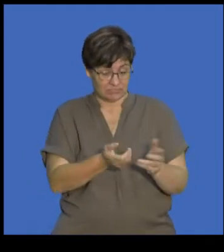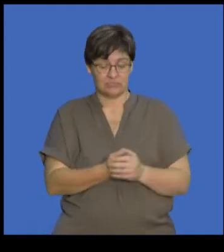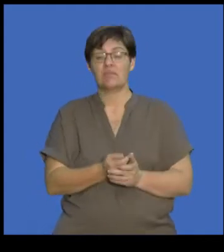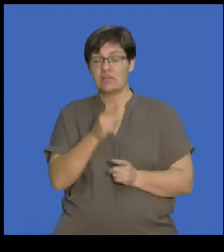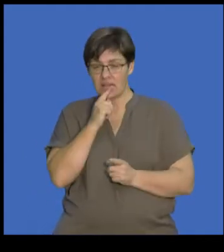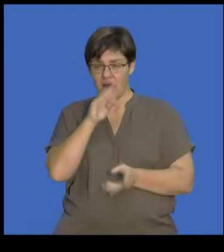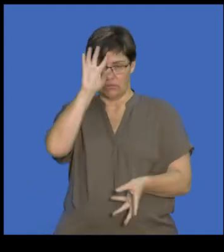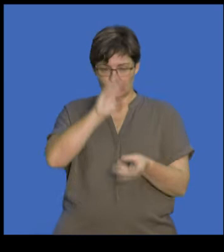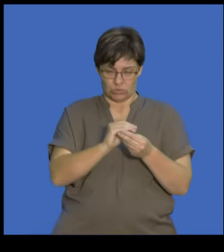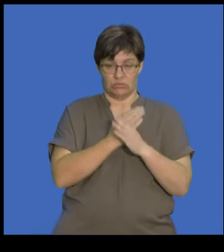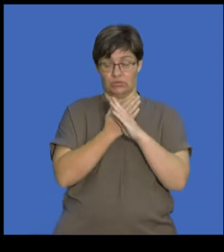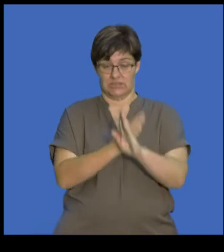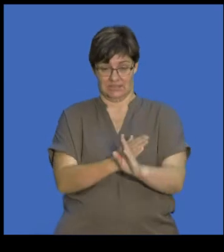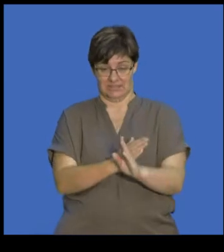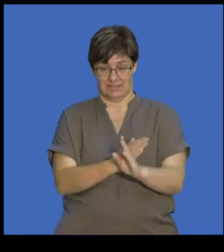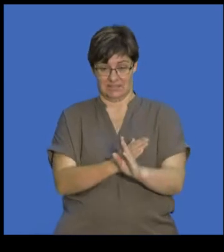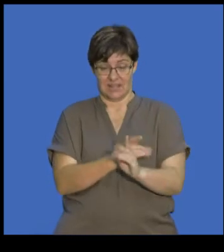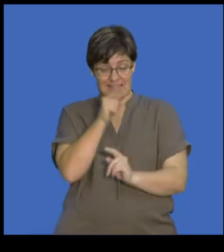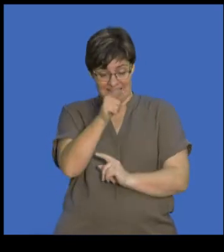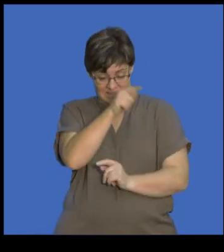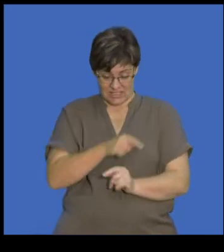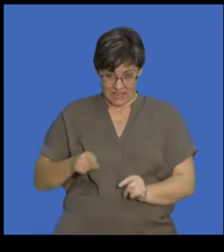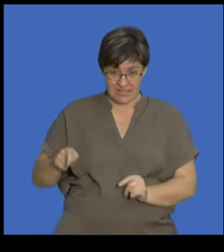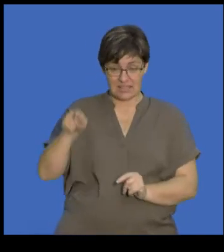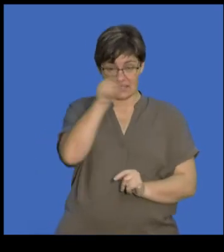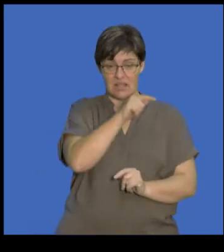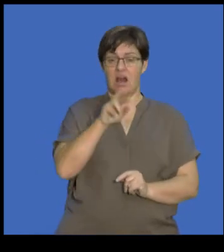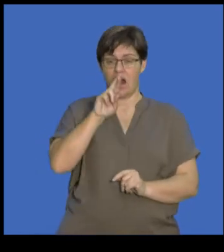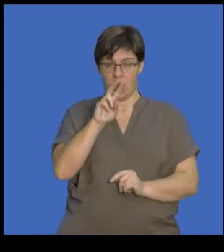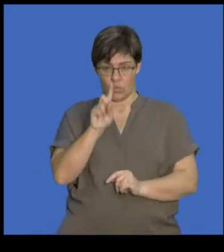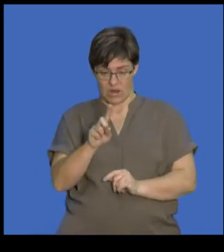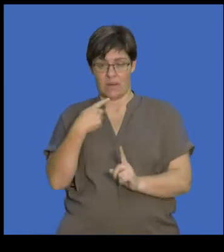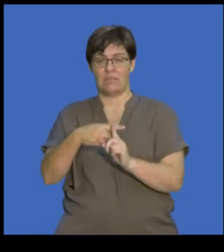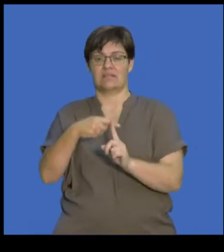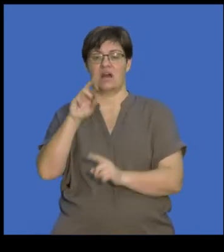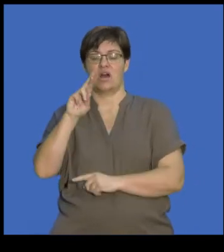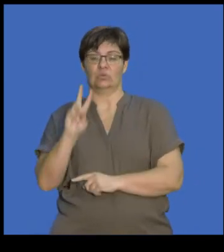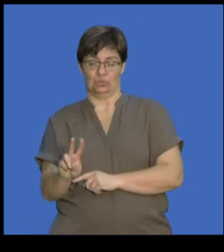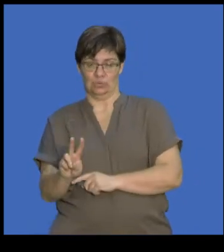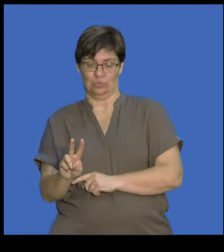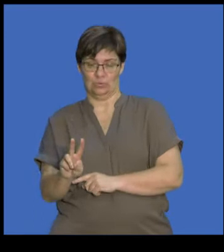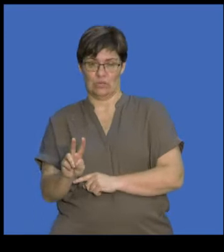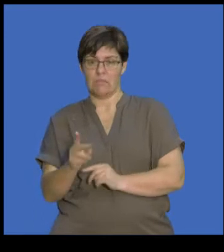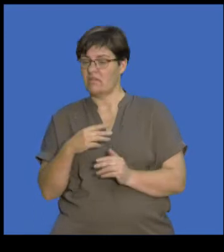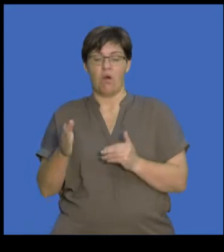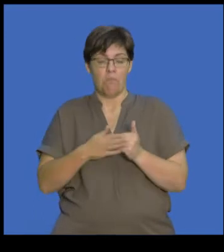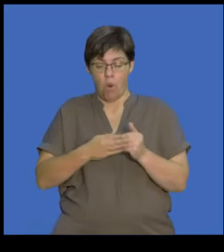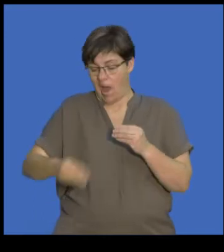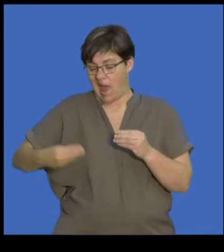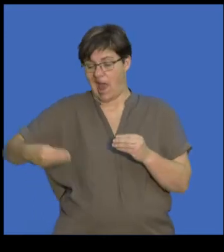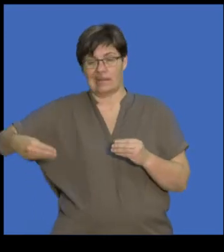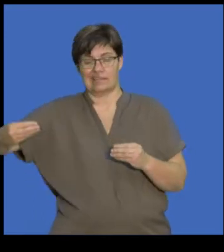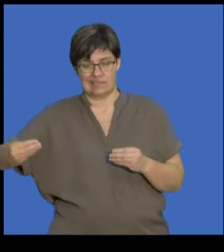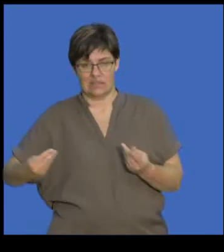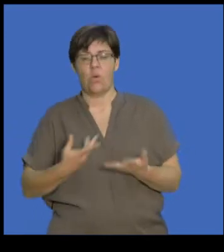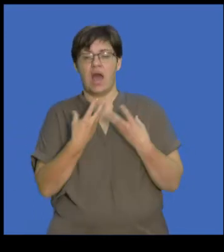total resistance in this circuit is R1 plus R2, okay? But if there were more than 2 resistors, would have